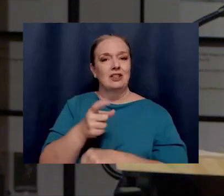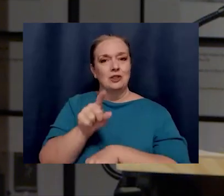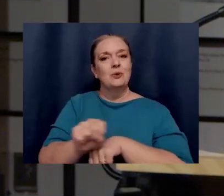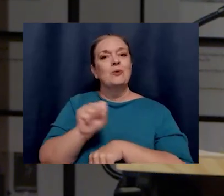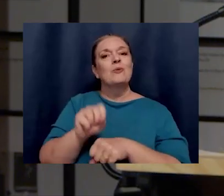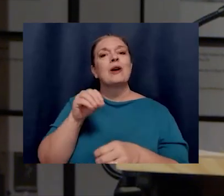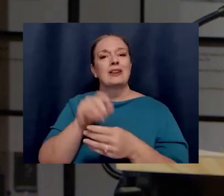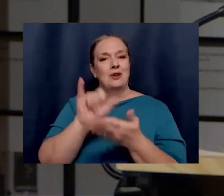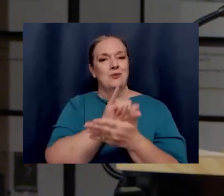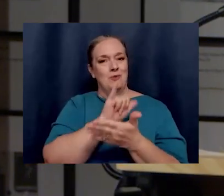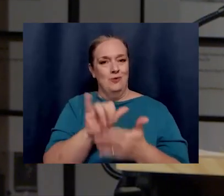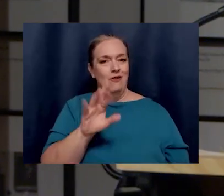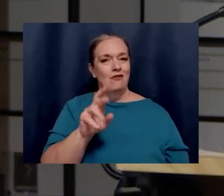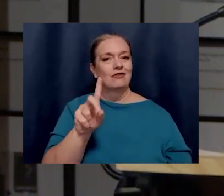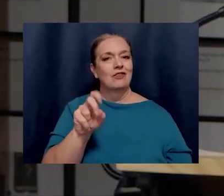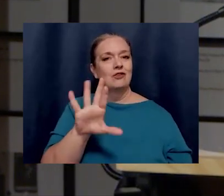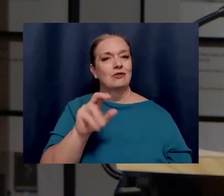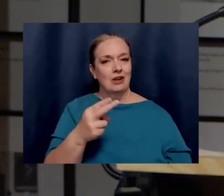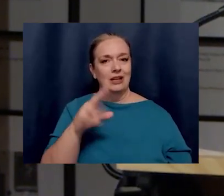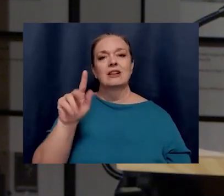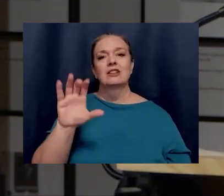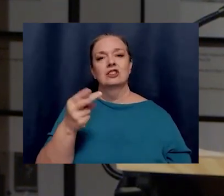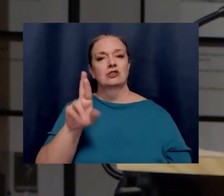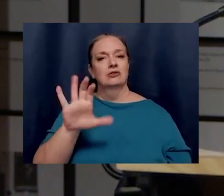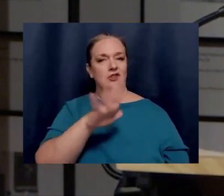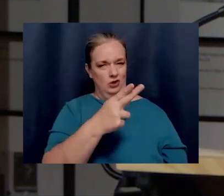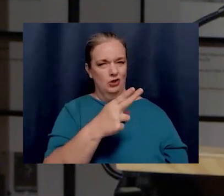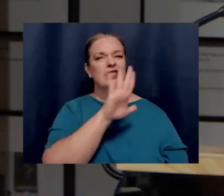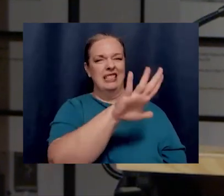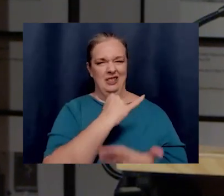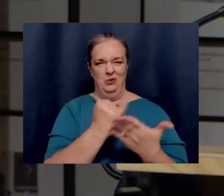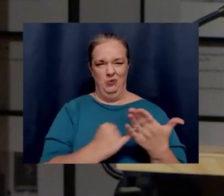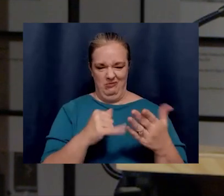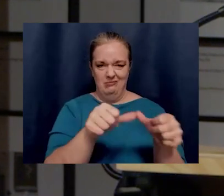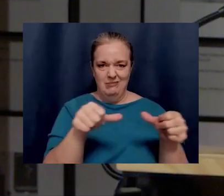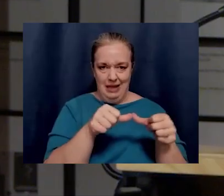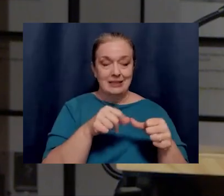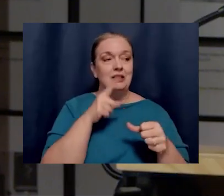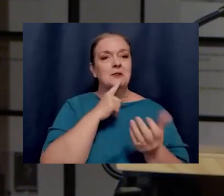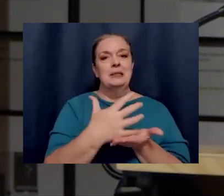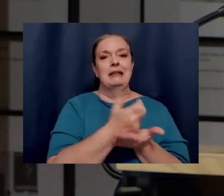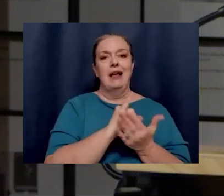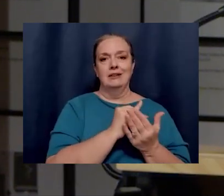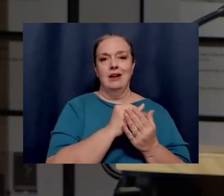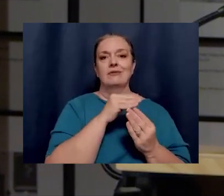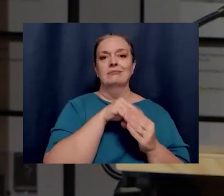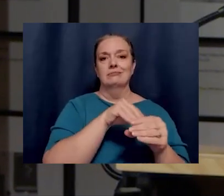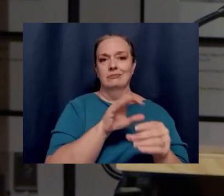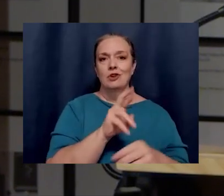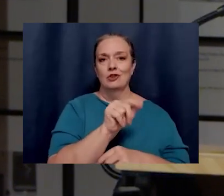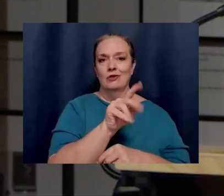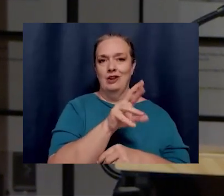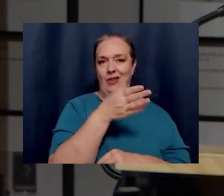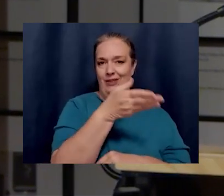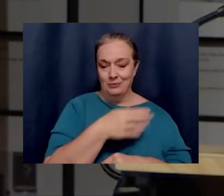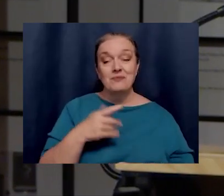she served most recently as the interim director of collections and research. Valerie has also held curatorial positions at other HAHS